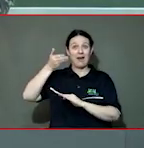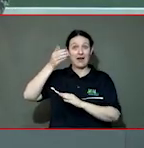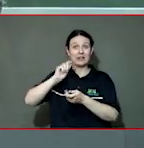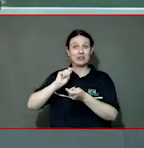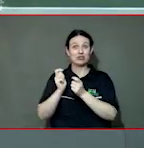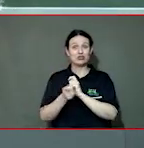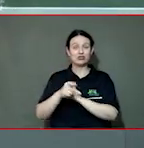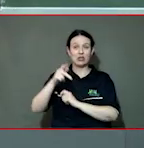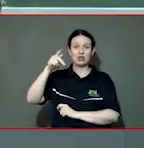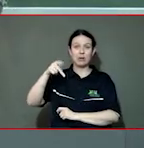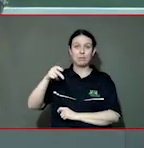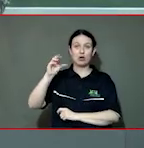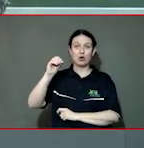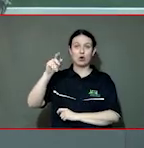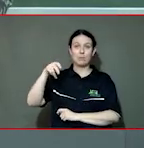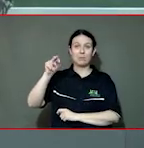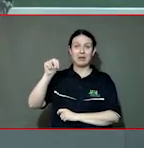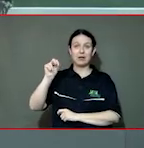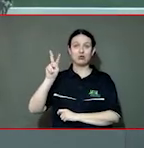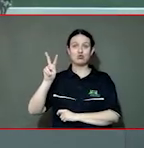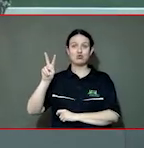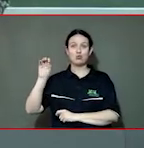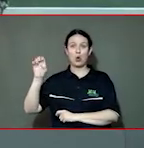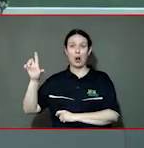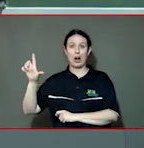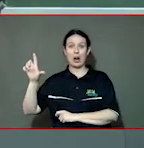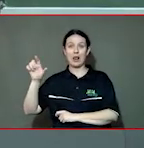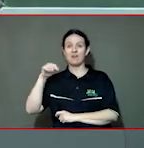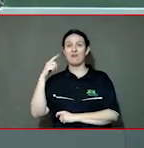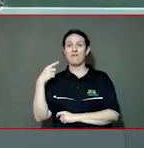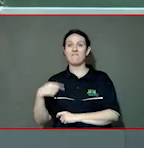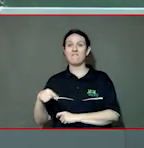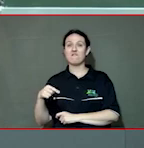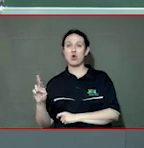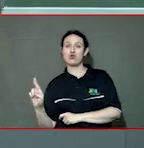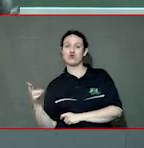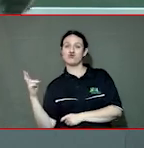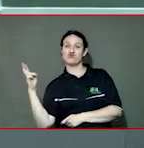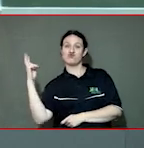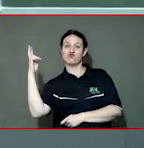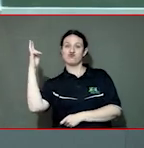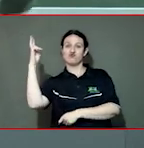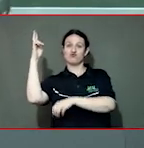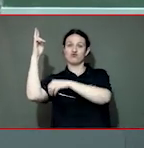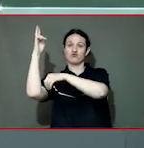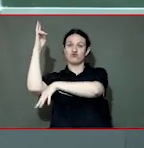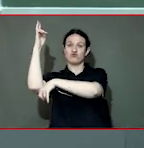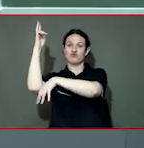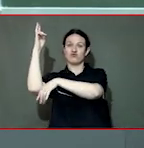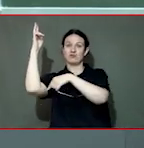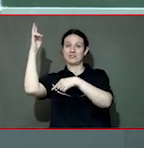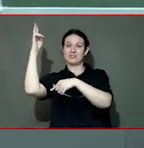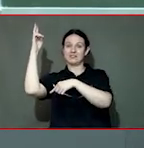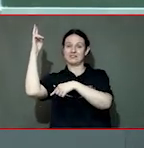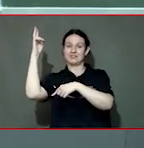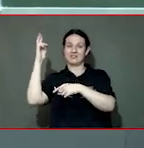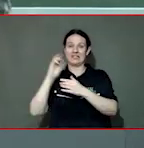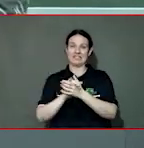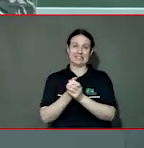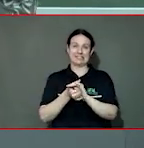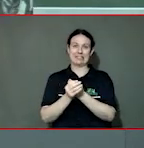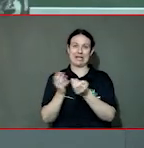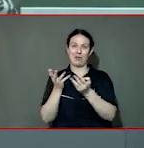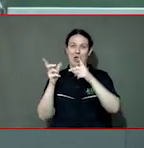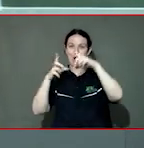propan 2-ol, and that is rocket fuel. Okay, so then you can sanitize your hands on the moon or